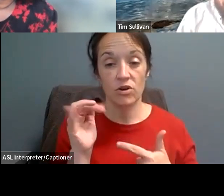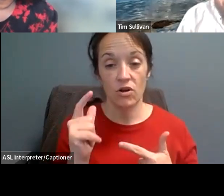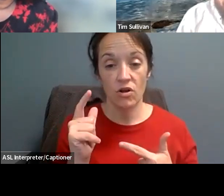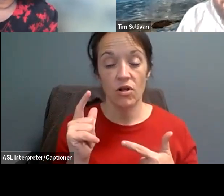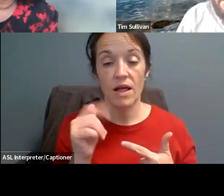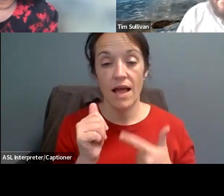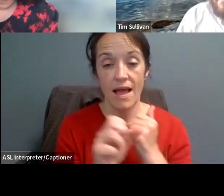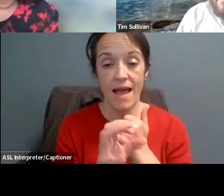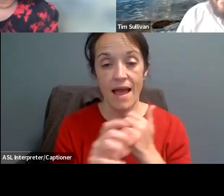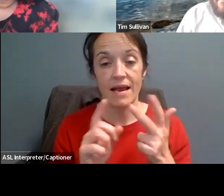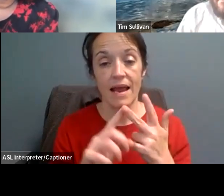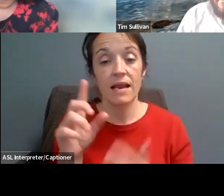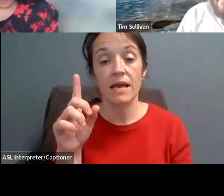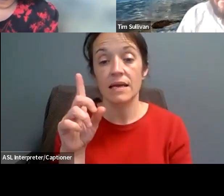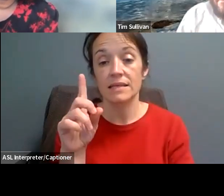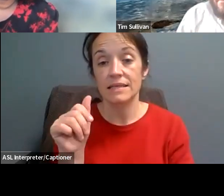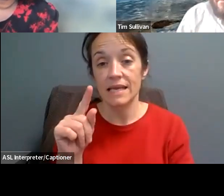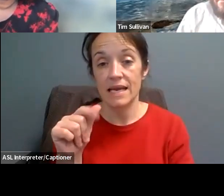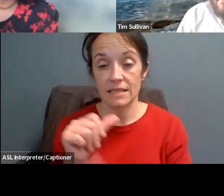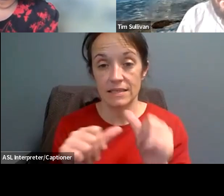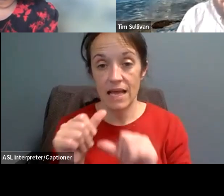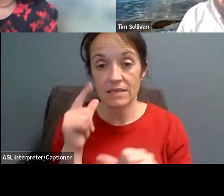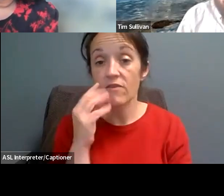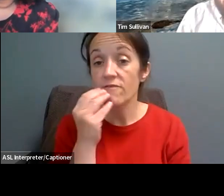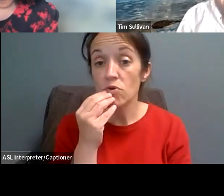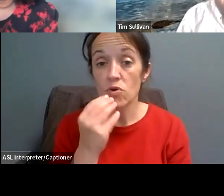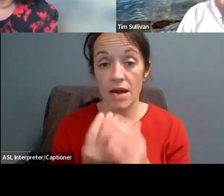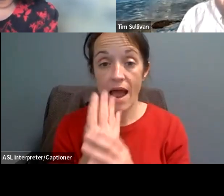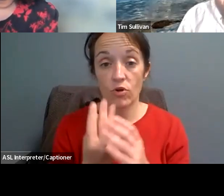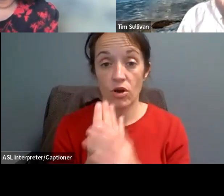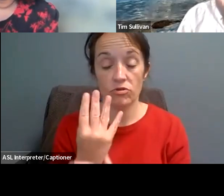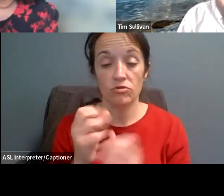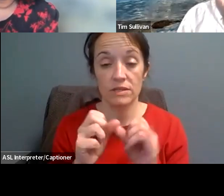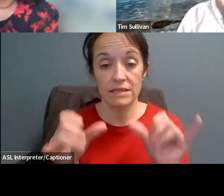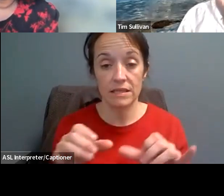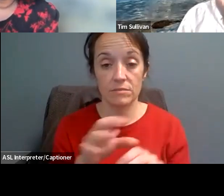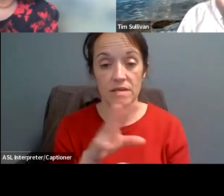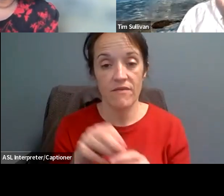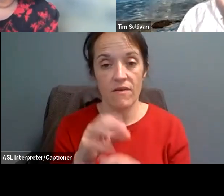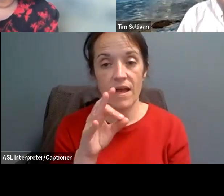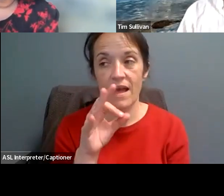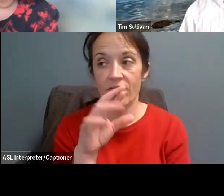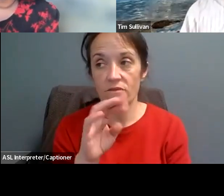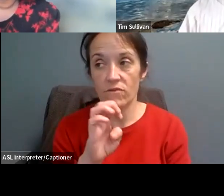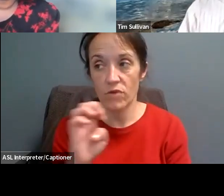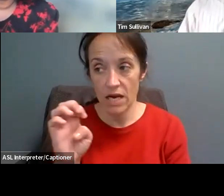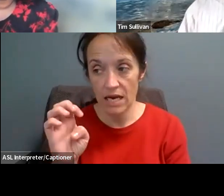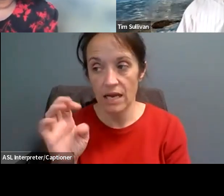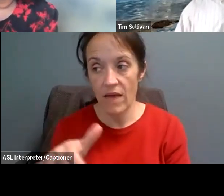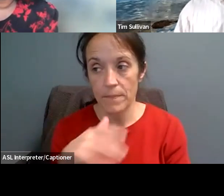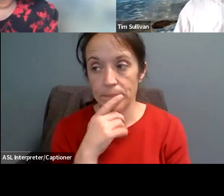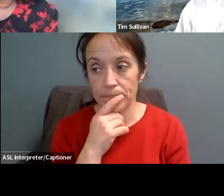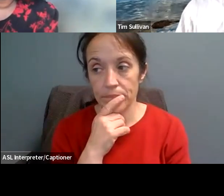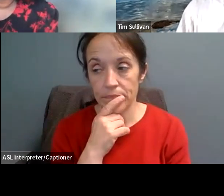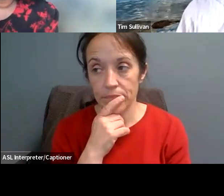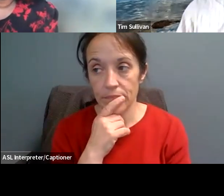Science for Food and Agriculture Systems area within AFRI, the Agriculture and Food Research